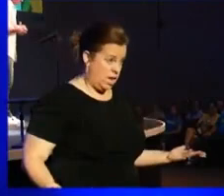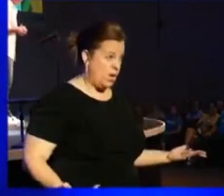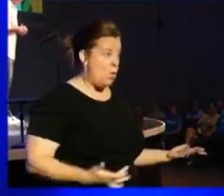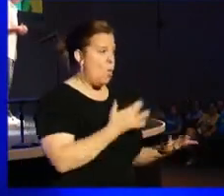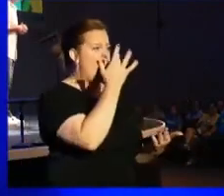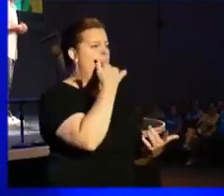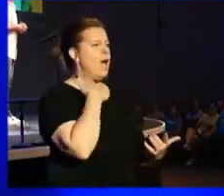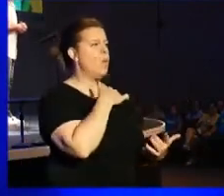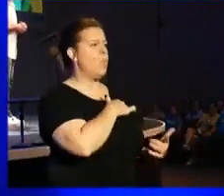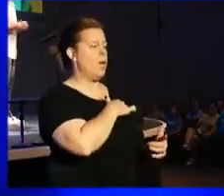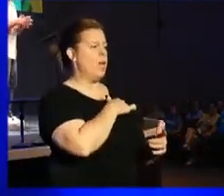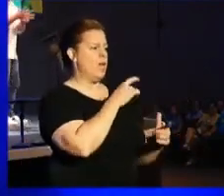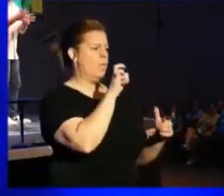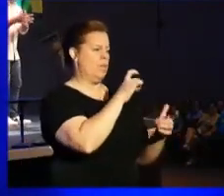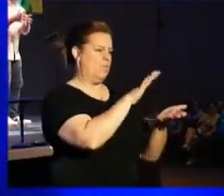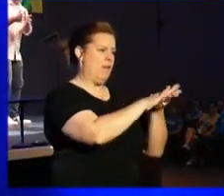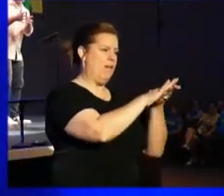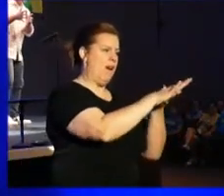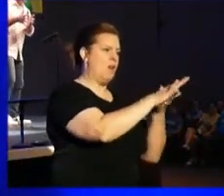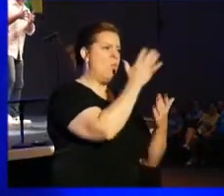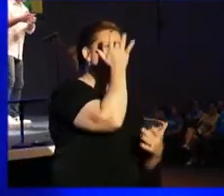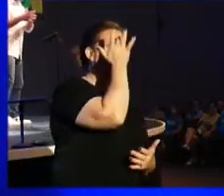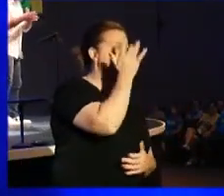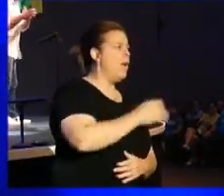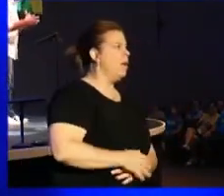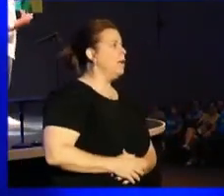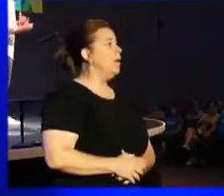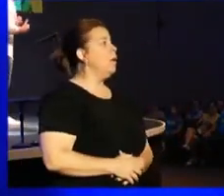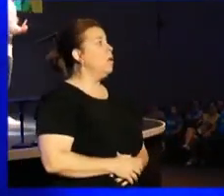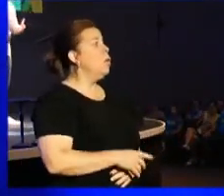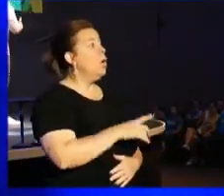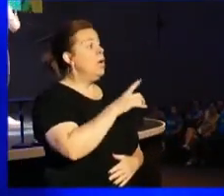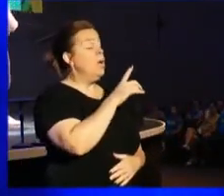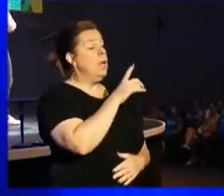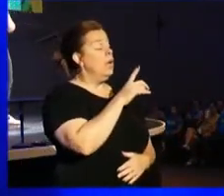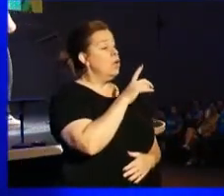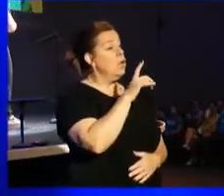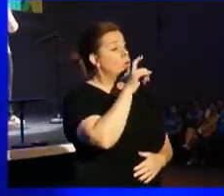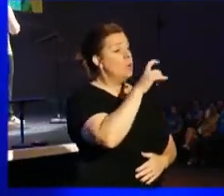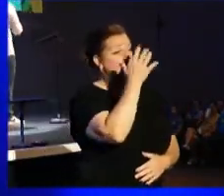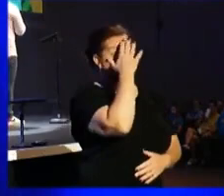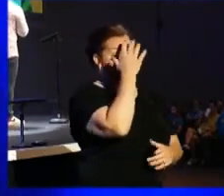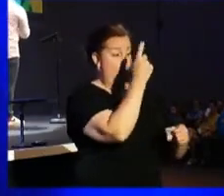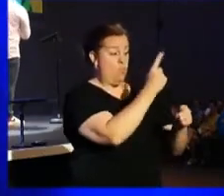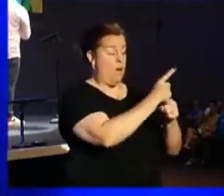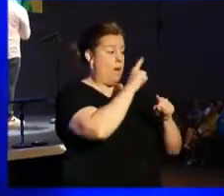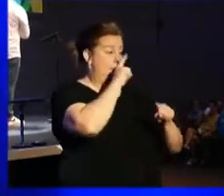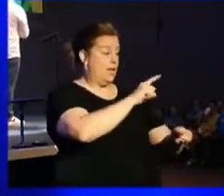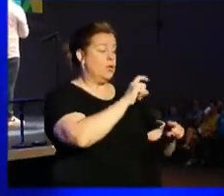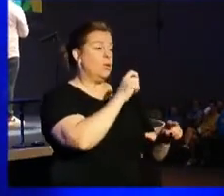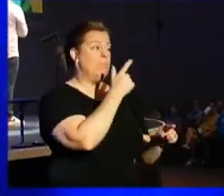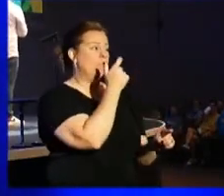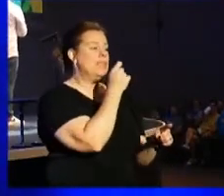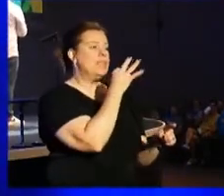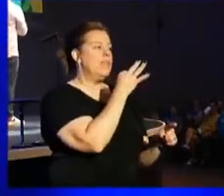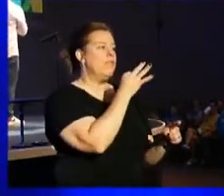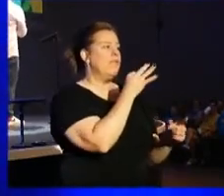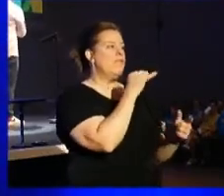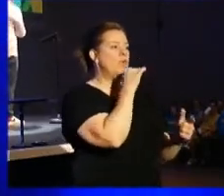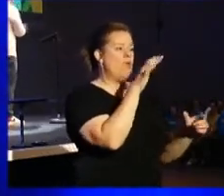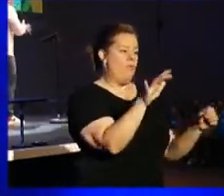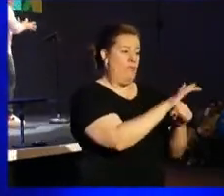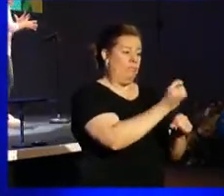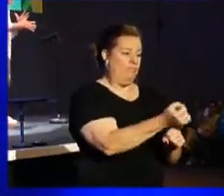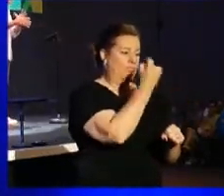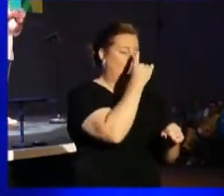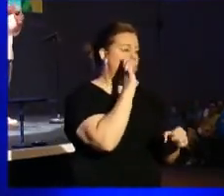others? We've got to get this right, because if we don't, our kindness could be fleeting. It could be